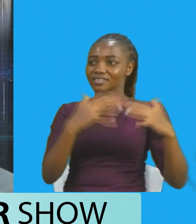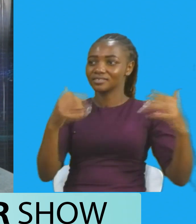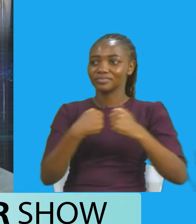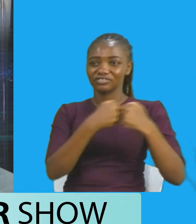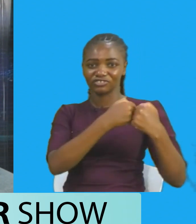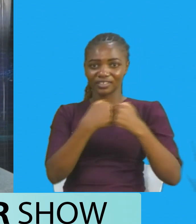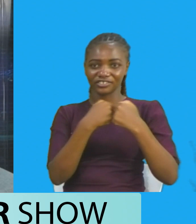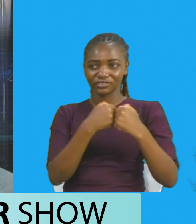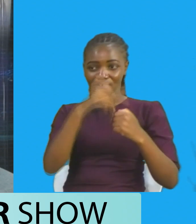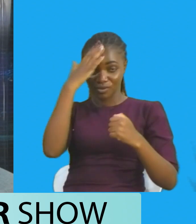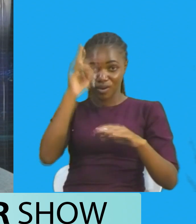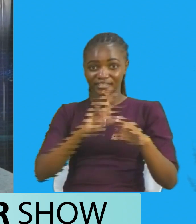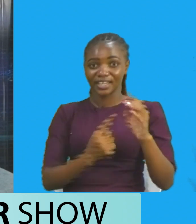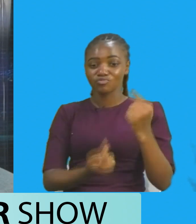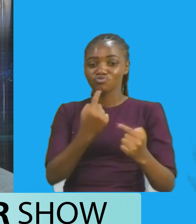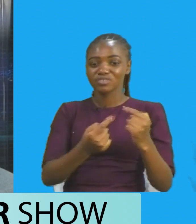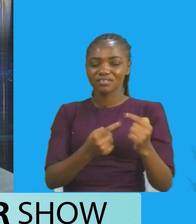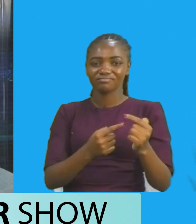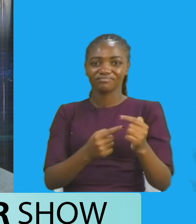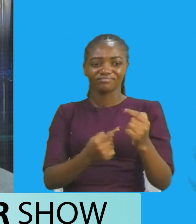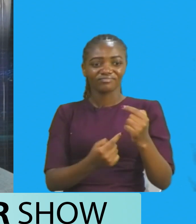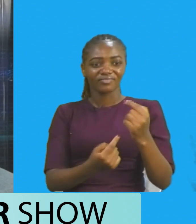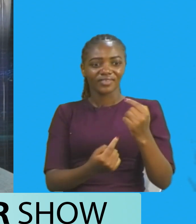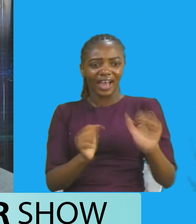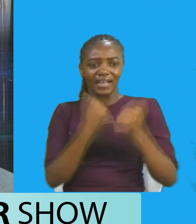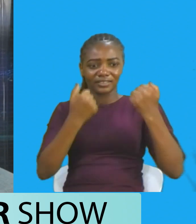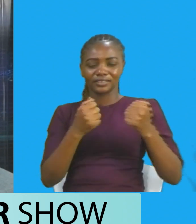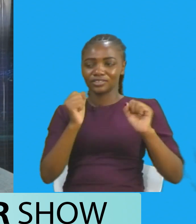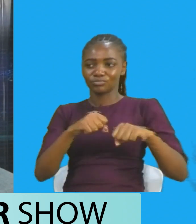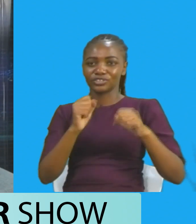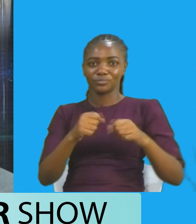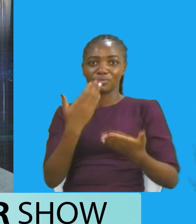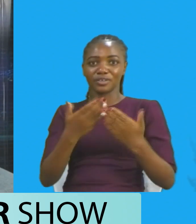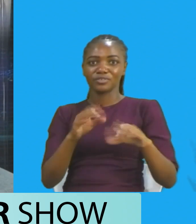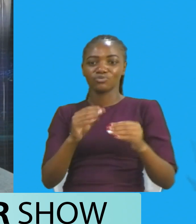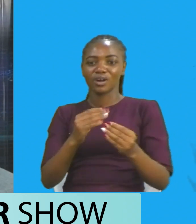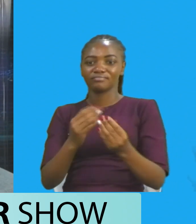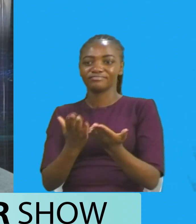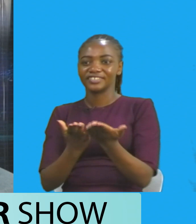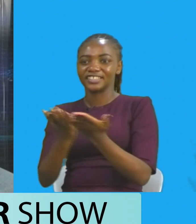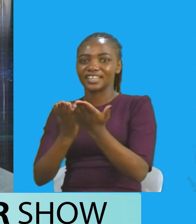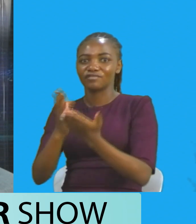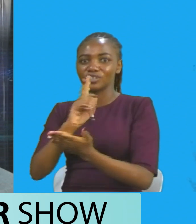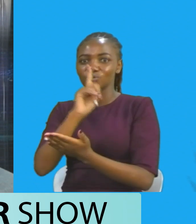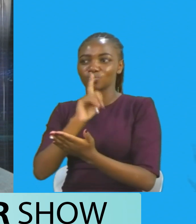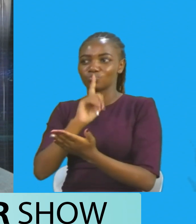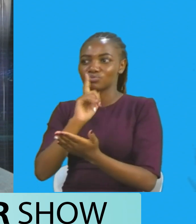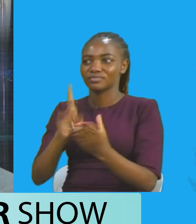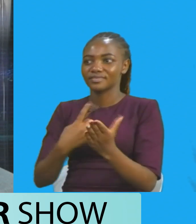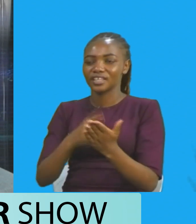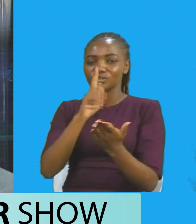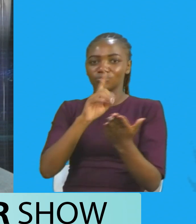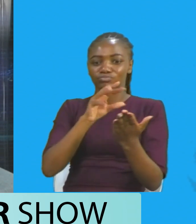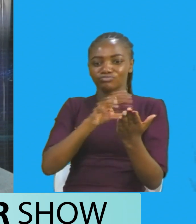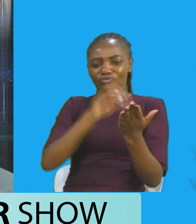many burn marks. Whenever you try to prepare something, maybe soup has poured on you, oil has poured on you, maybe you place your hand on the